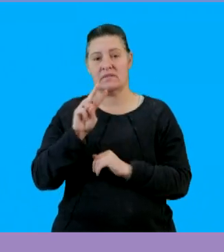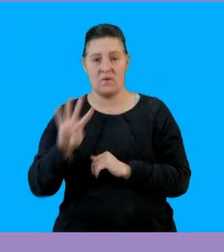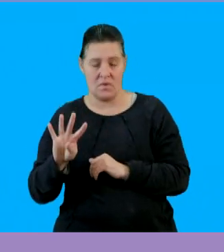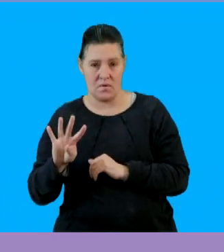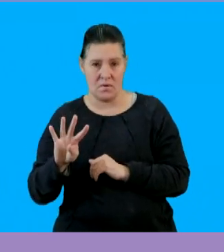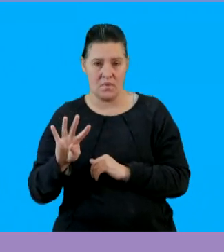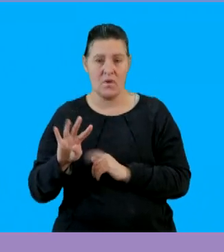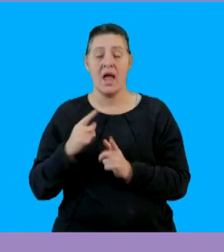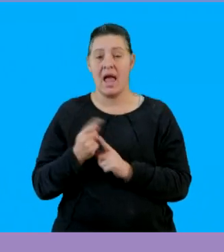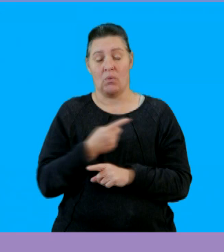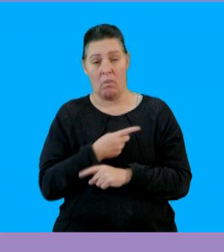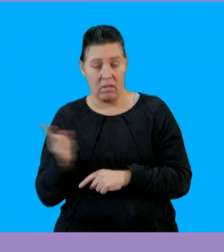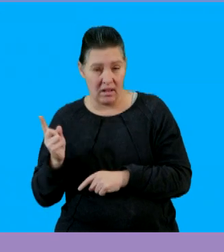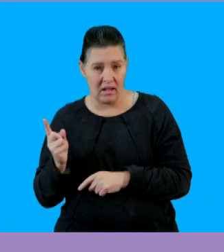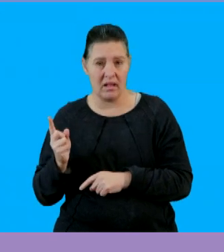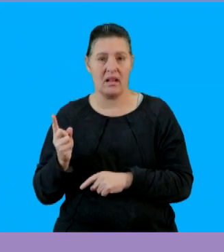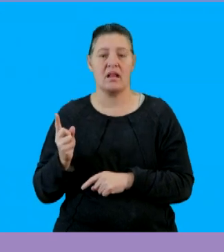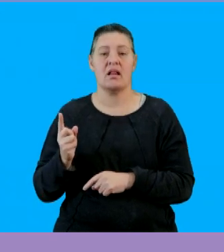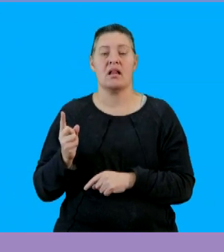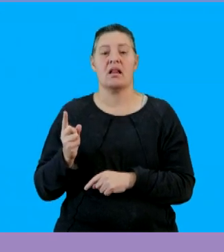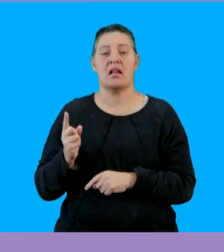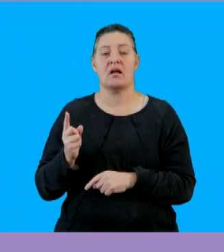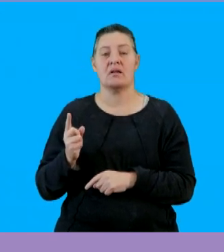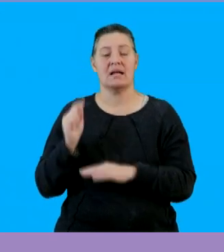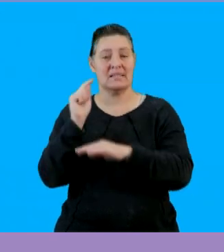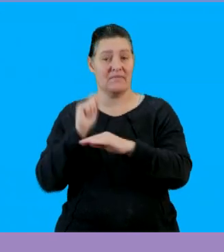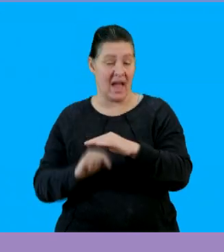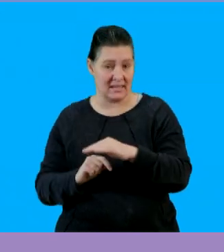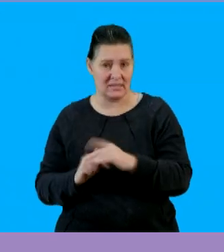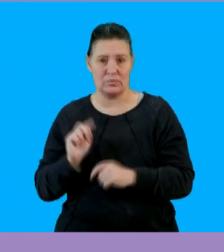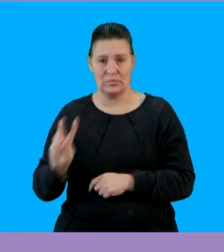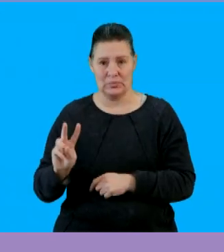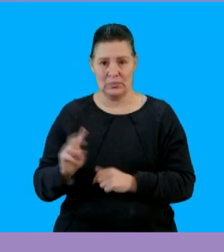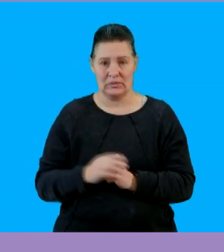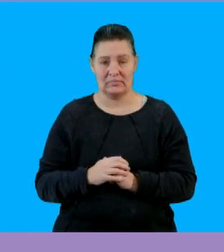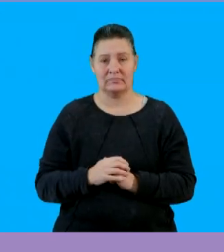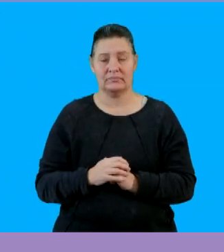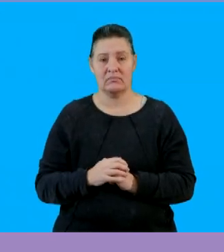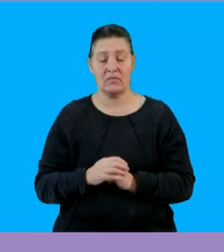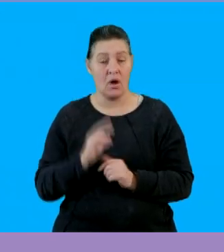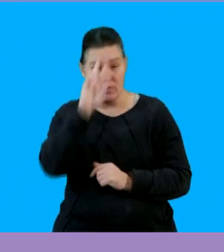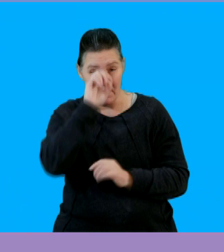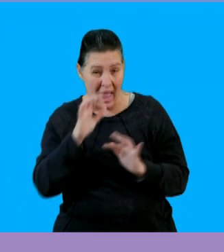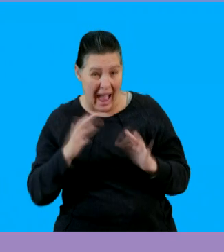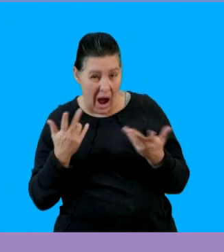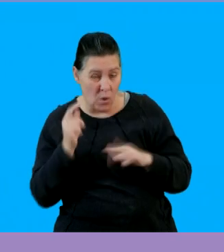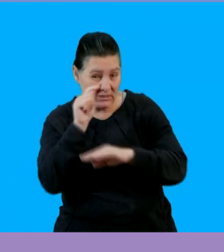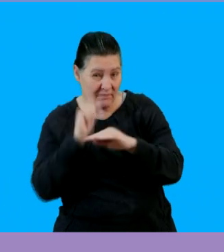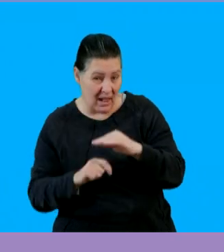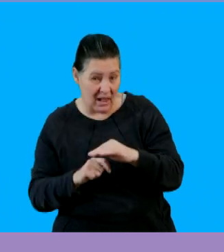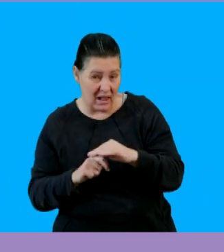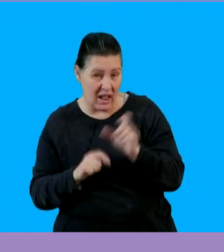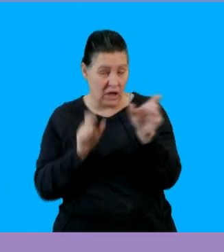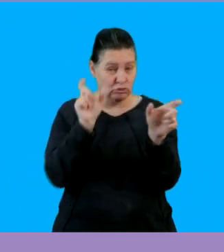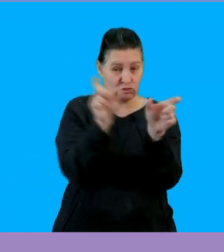minus 24, and all of these are divided by 2. Do you remember how